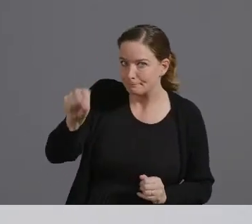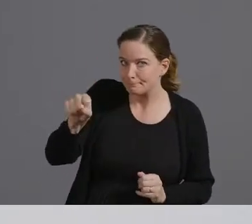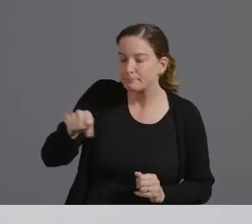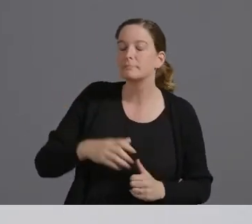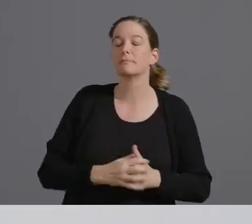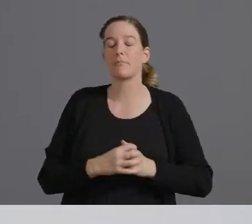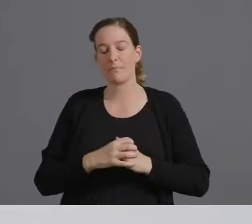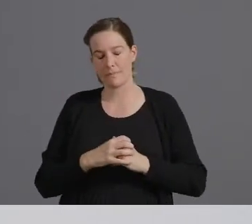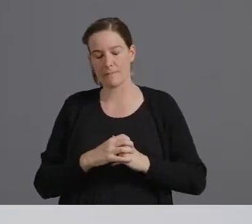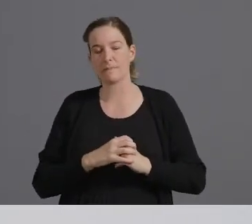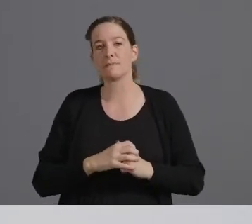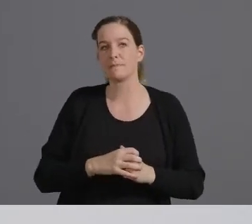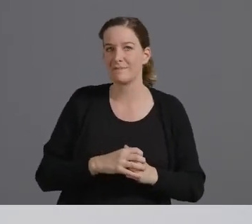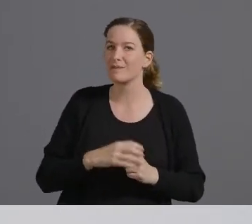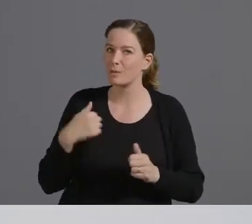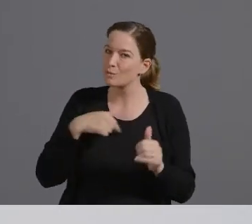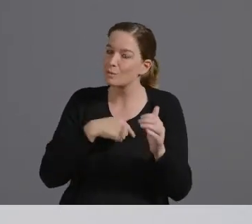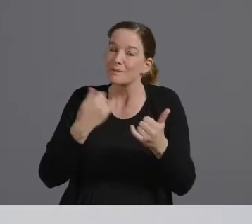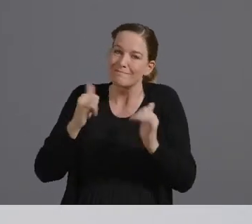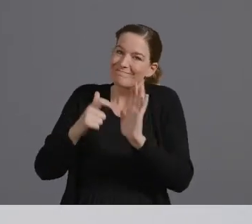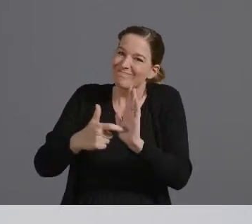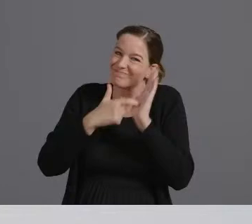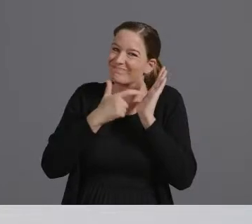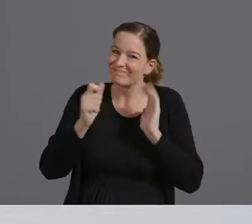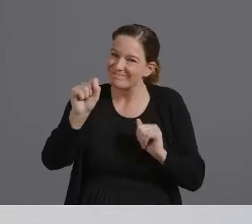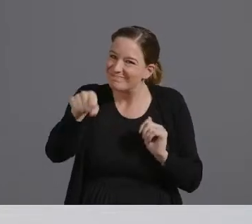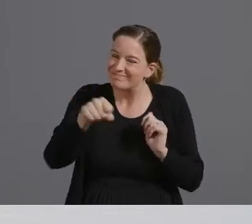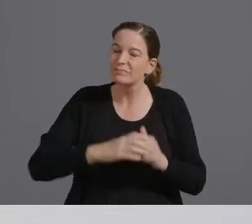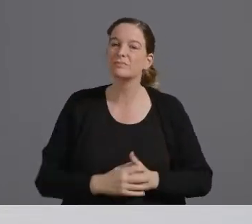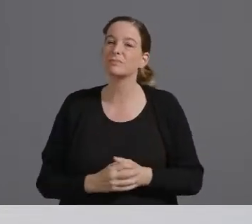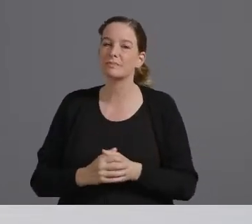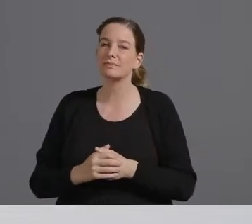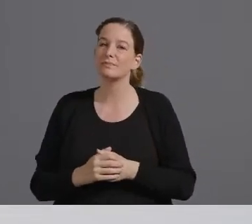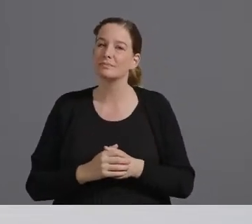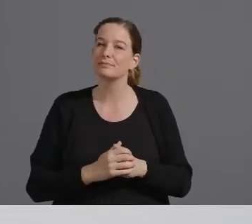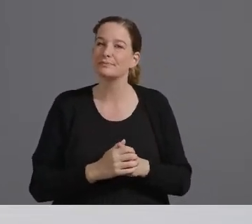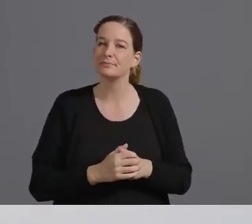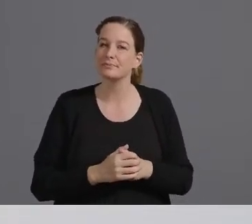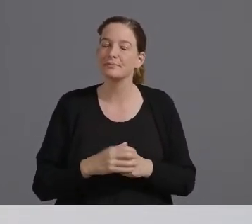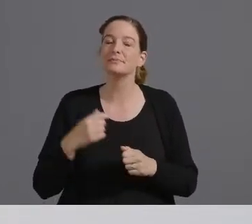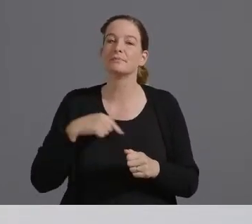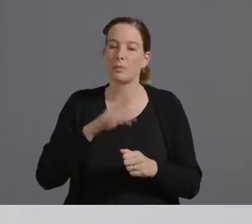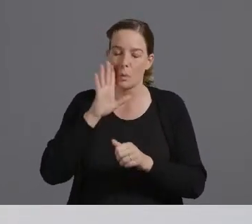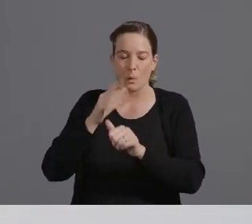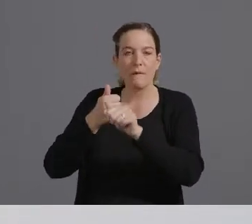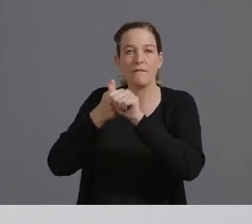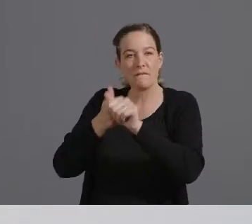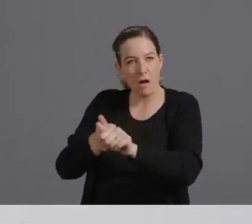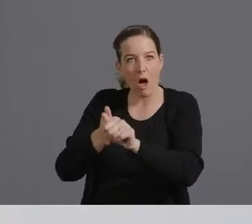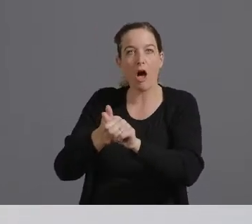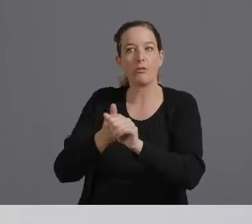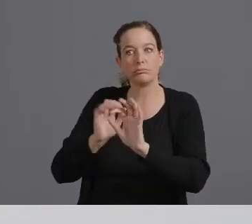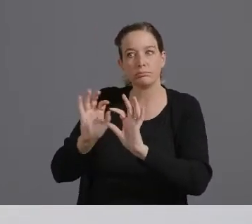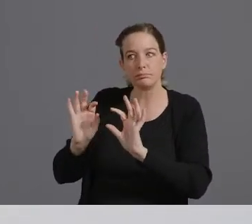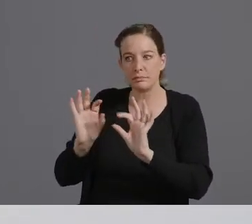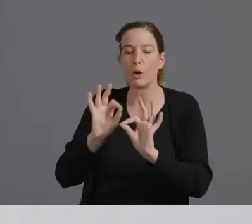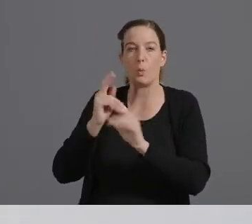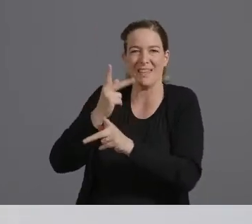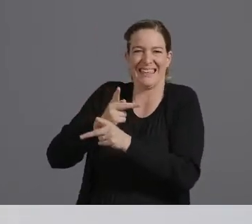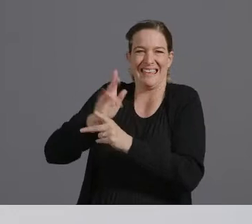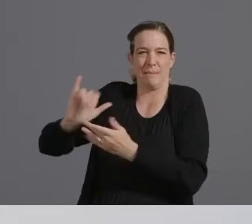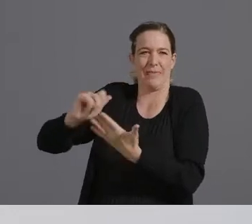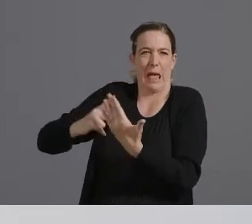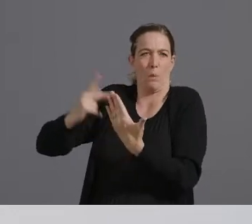those establishments. And so, we are going to maintain that compliance program. And that